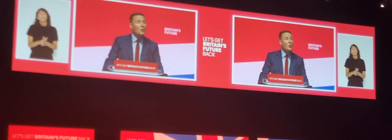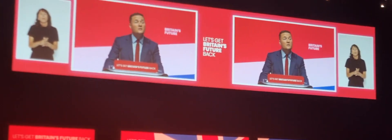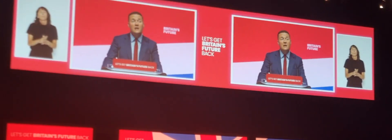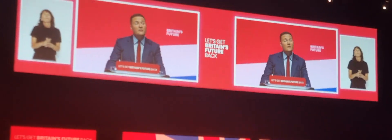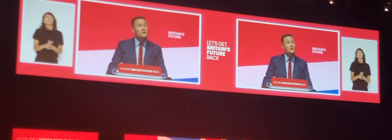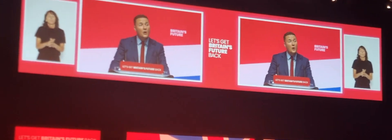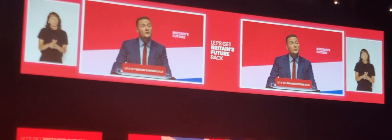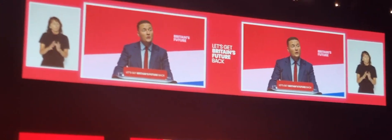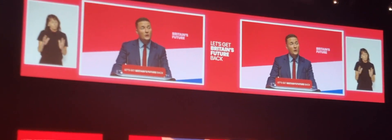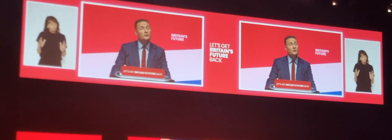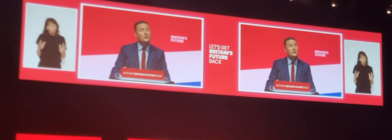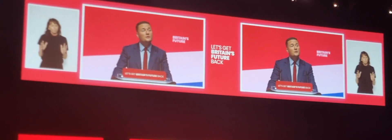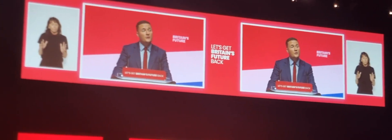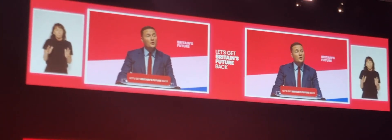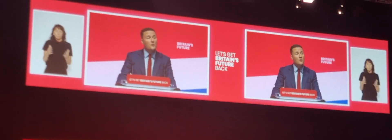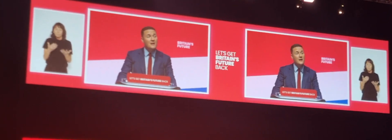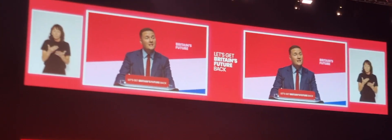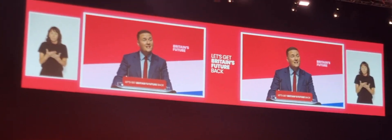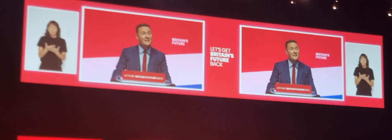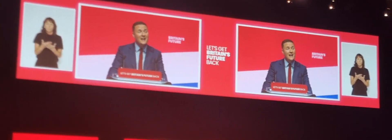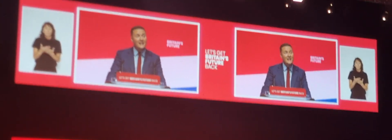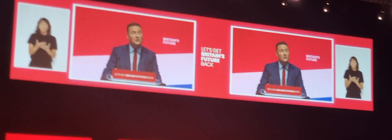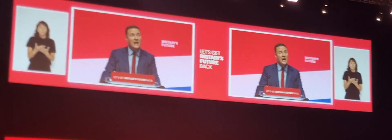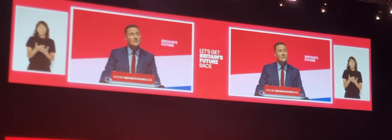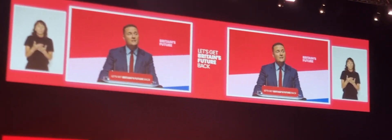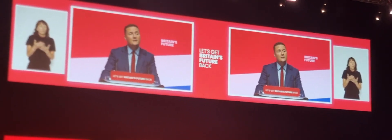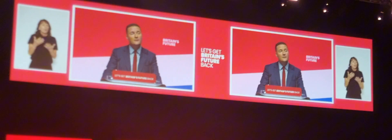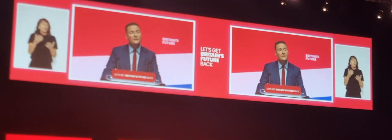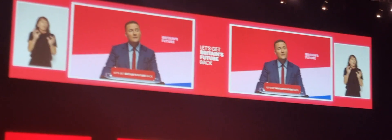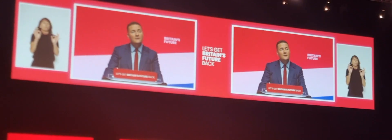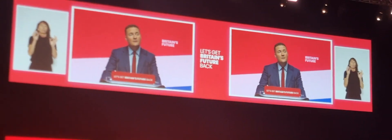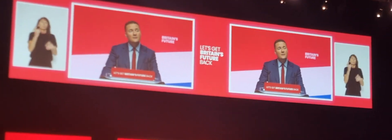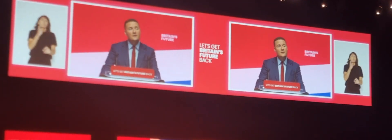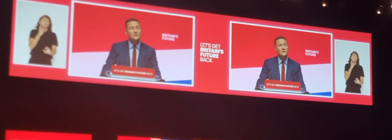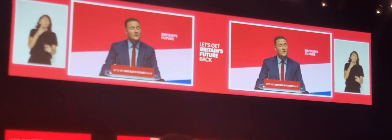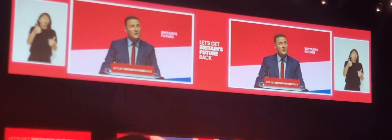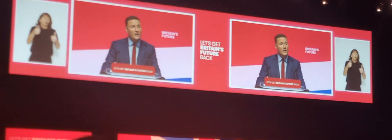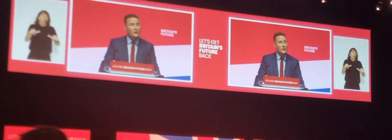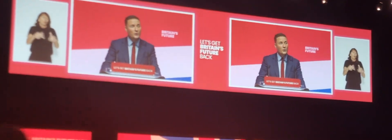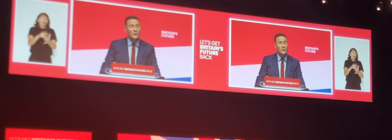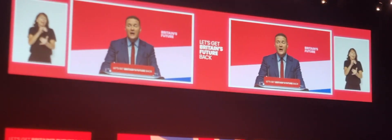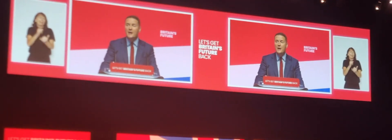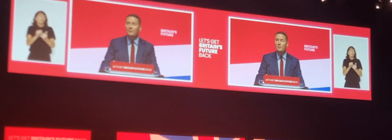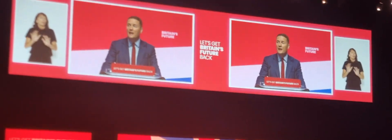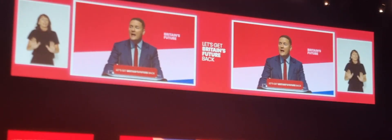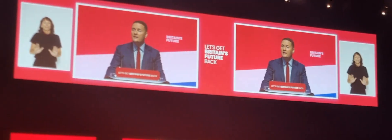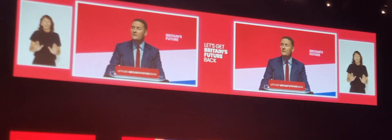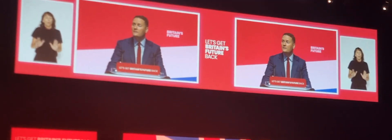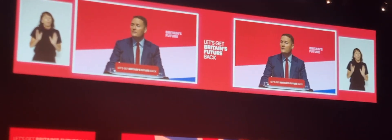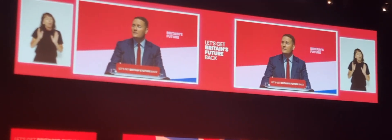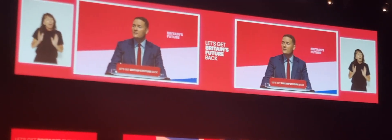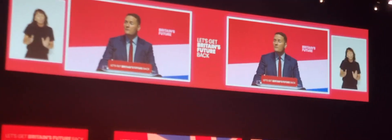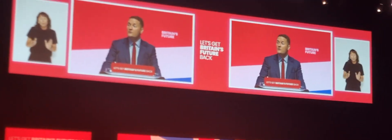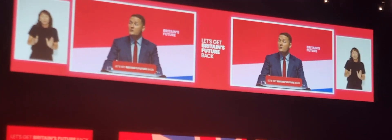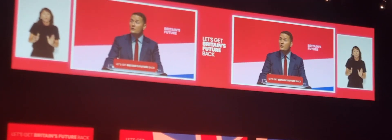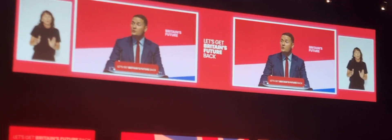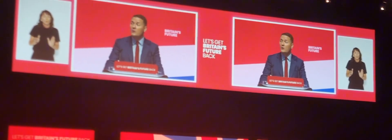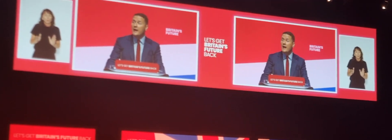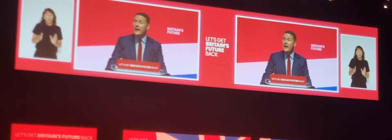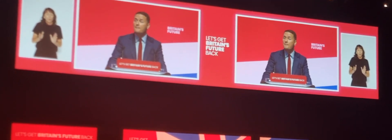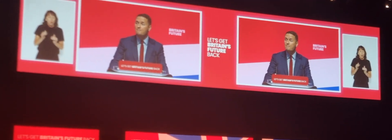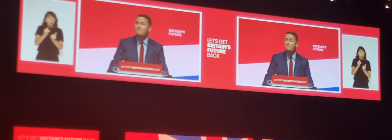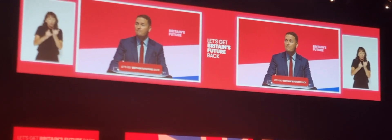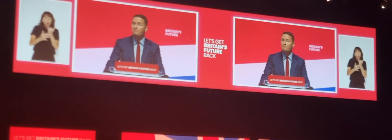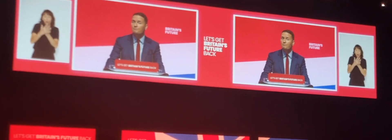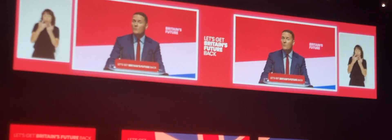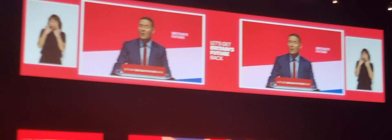And of course, there is no solution to the crisis in the NHS that doesn't include a plan for social